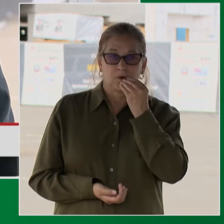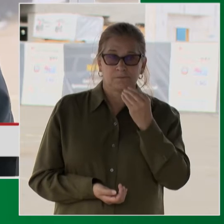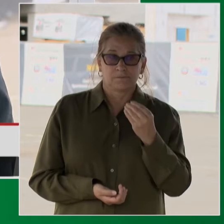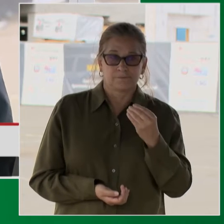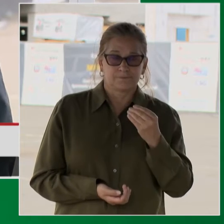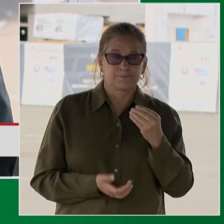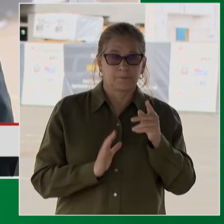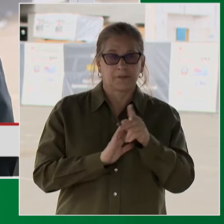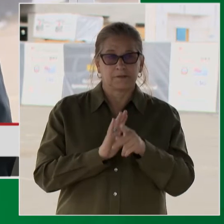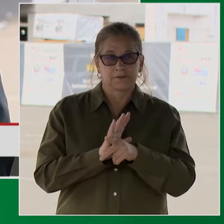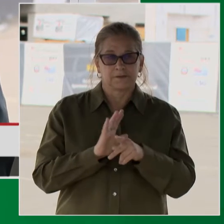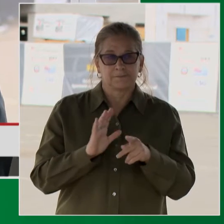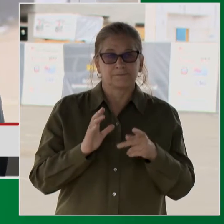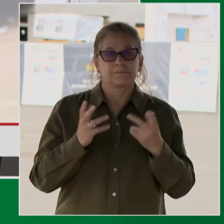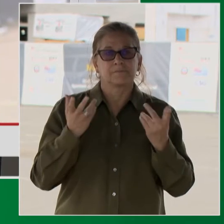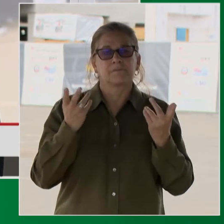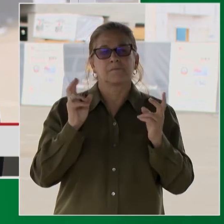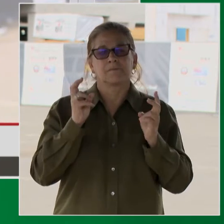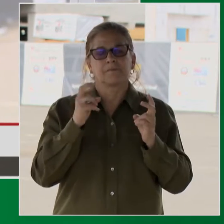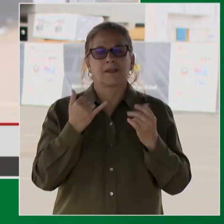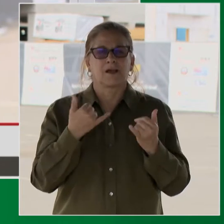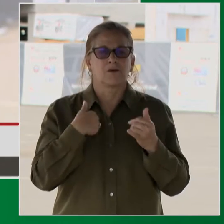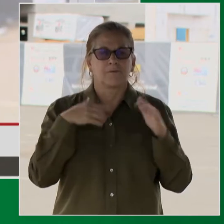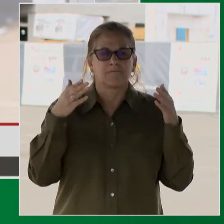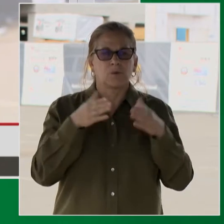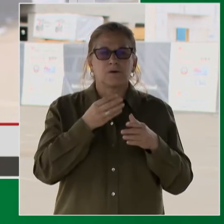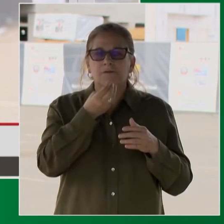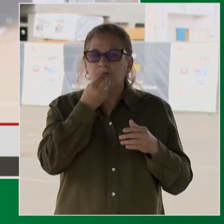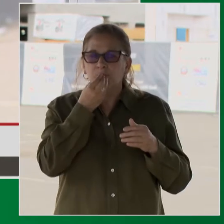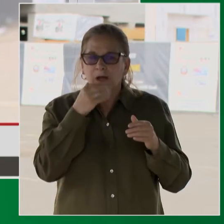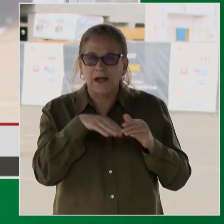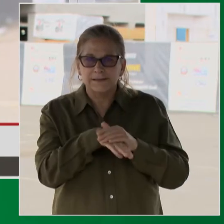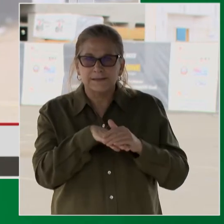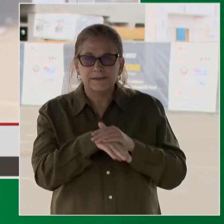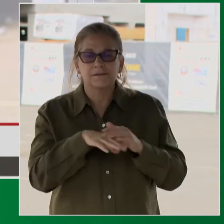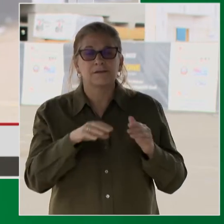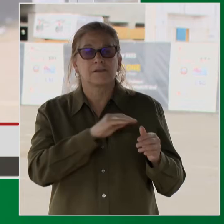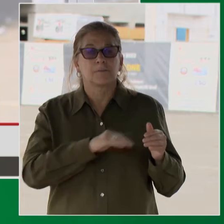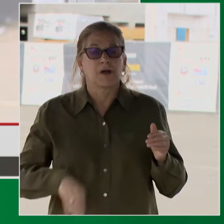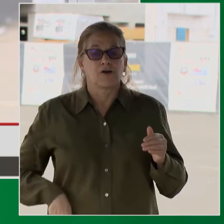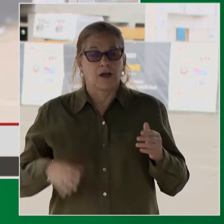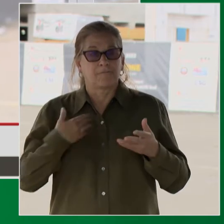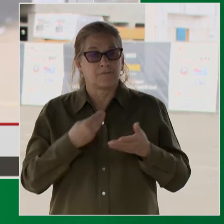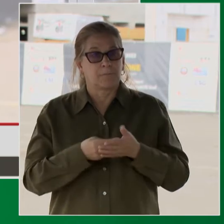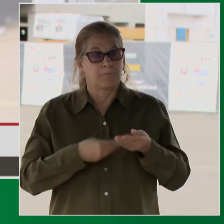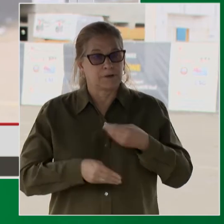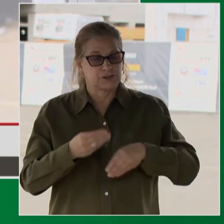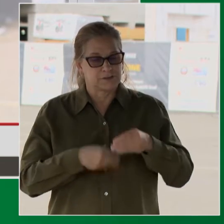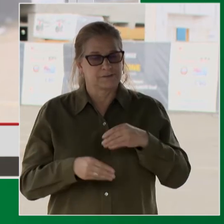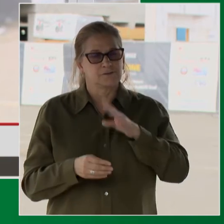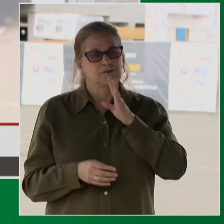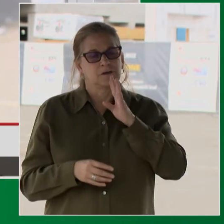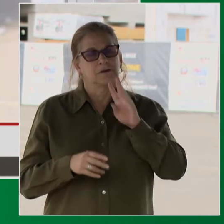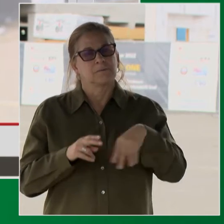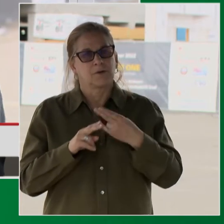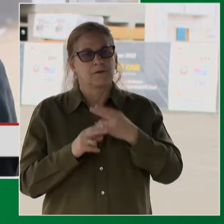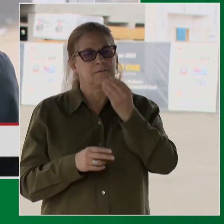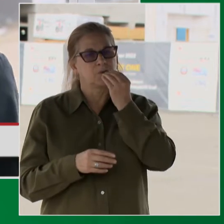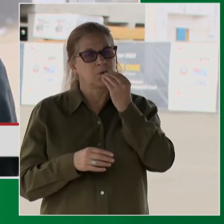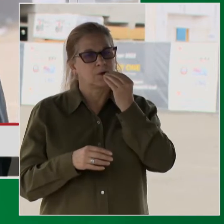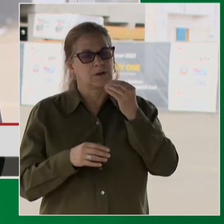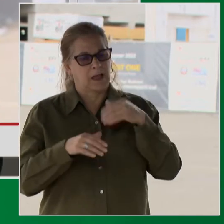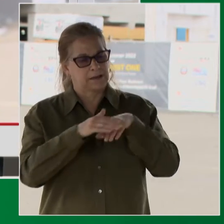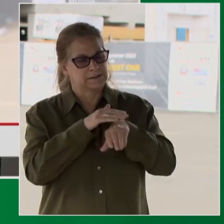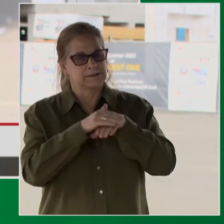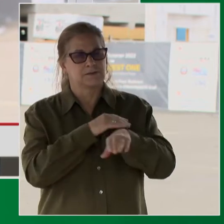about these issues of food access and fresh food access. And I think the mayor's budget makes strides towards that, both what Sarosh